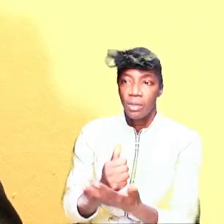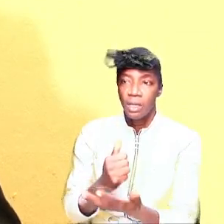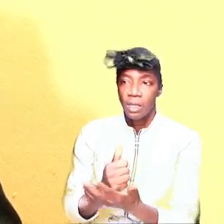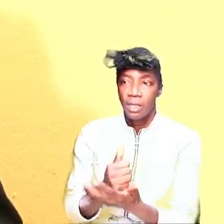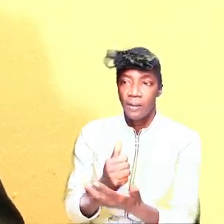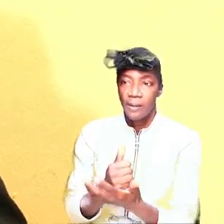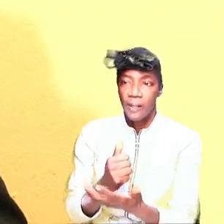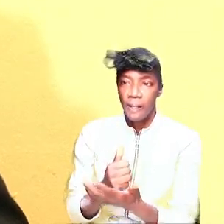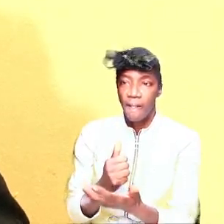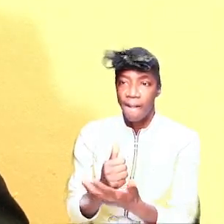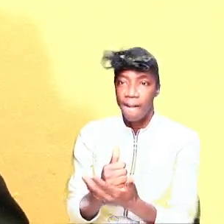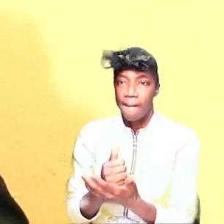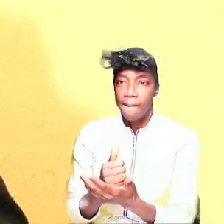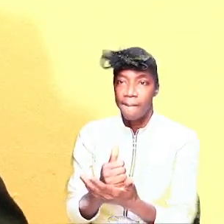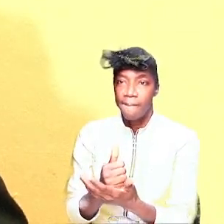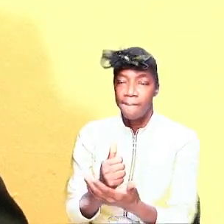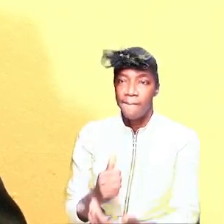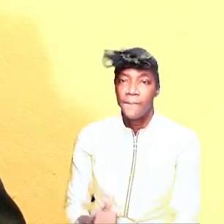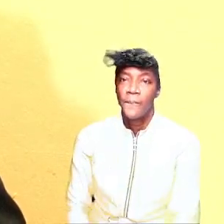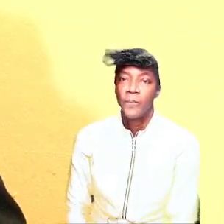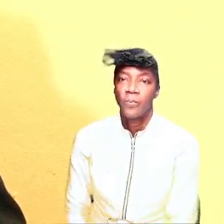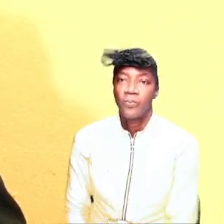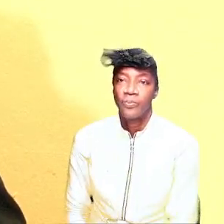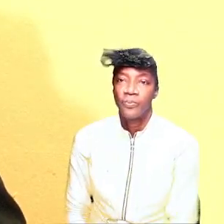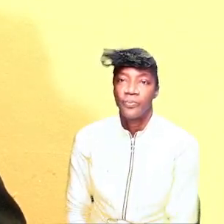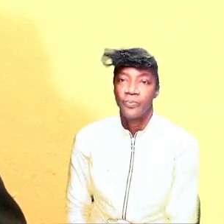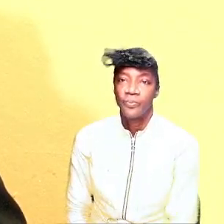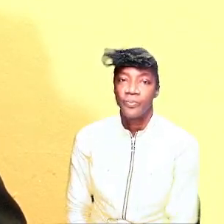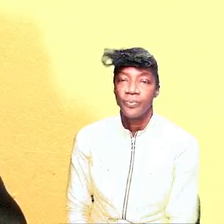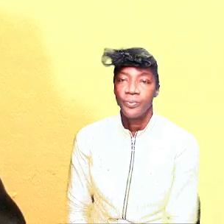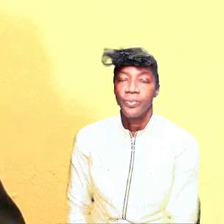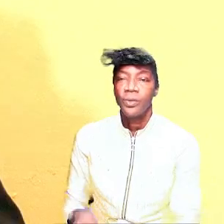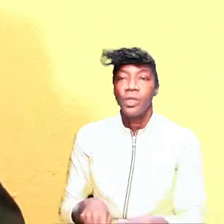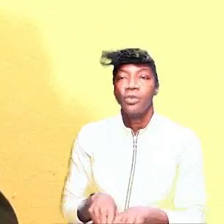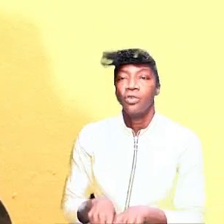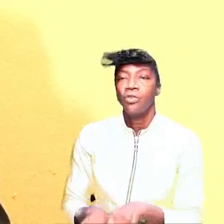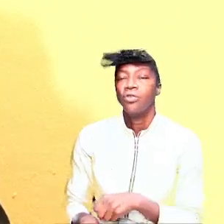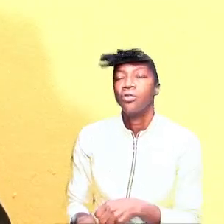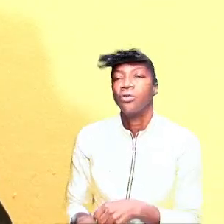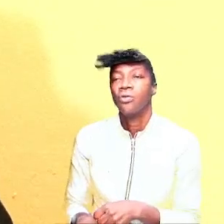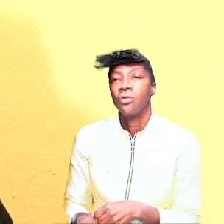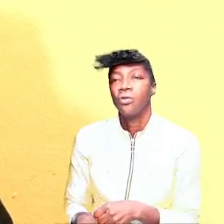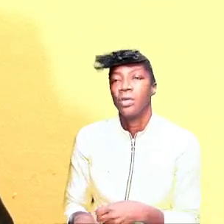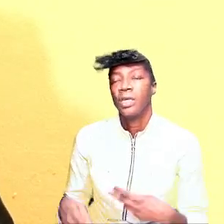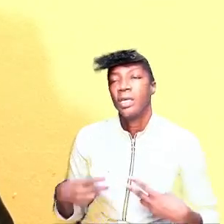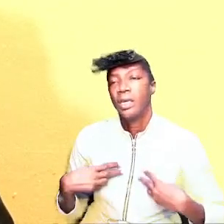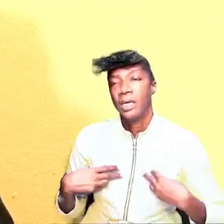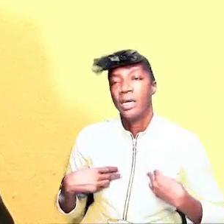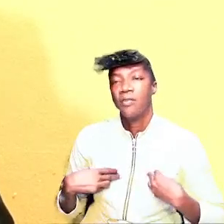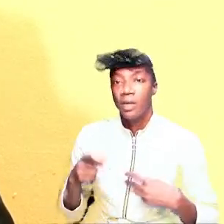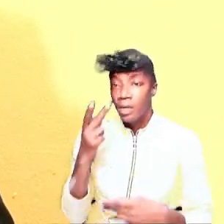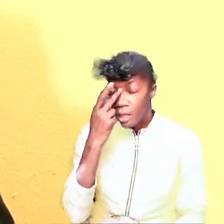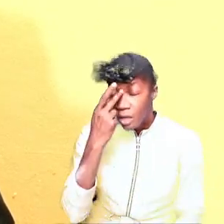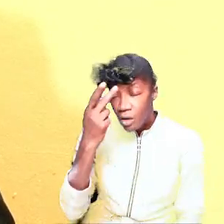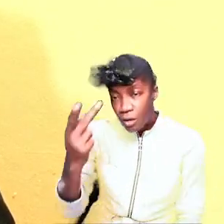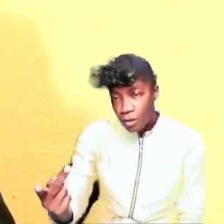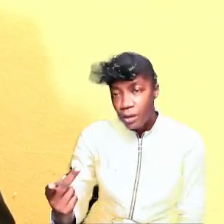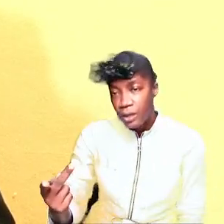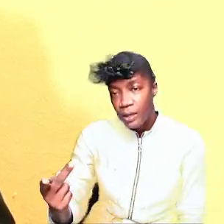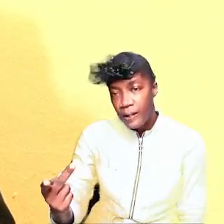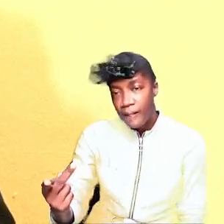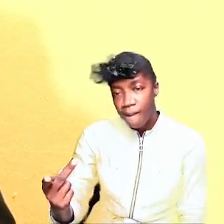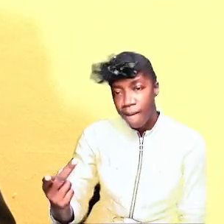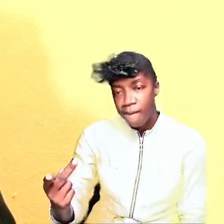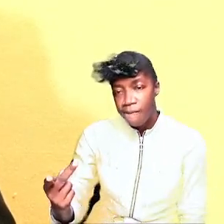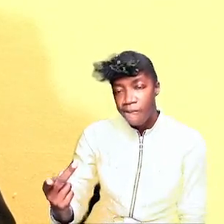And amen. So we have been looking at